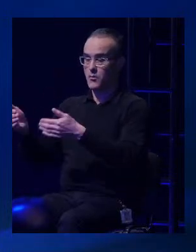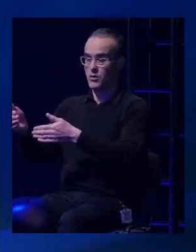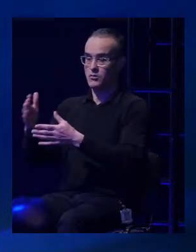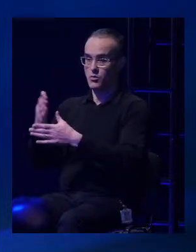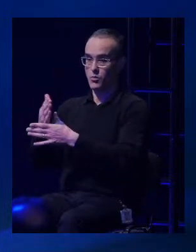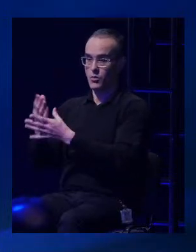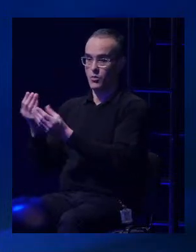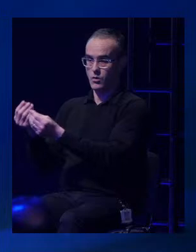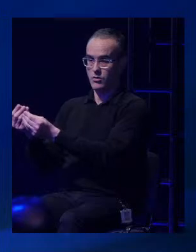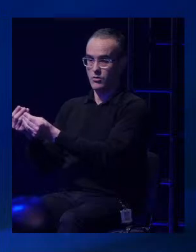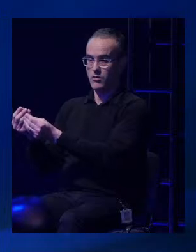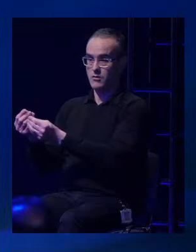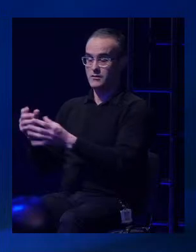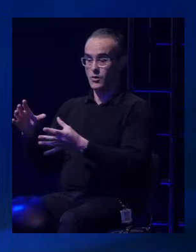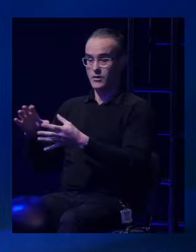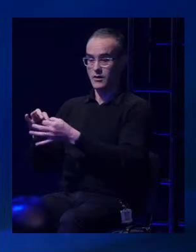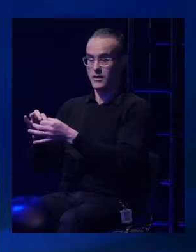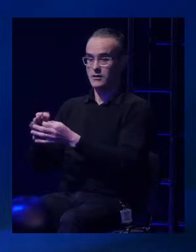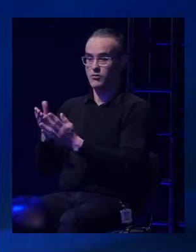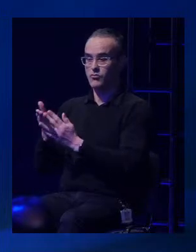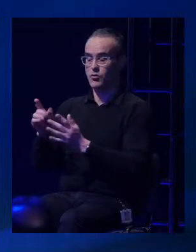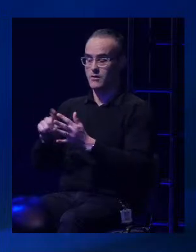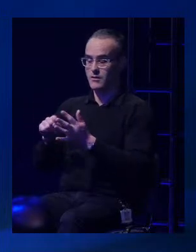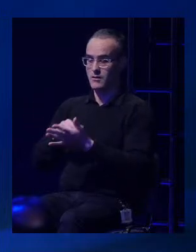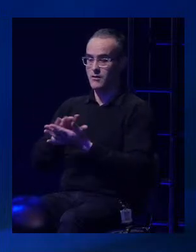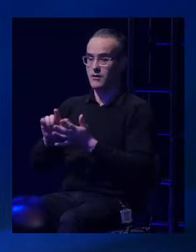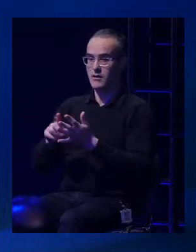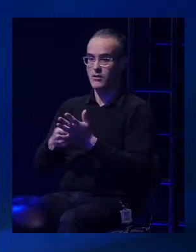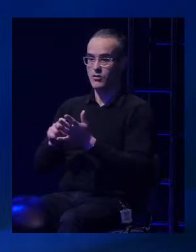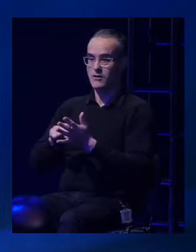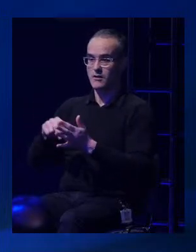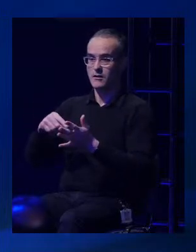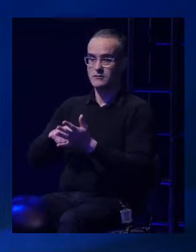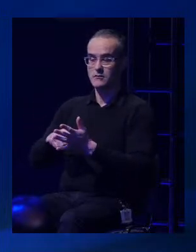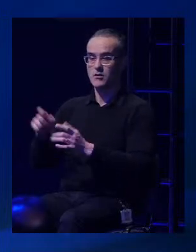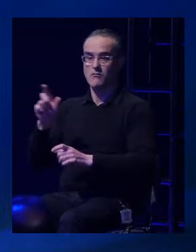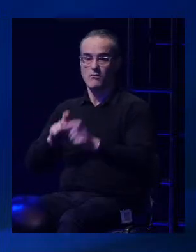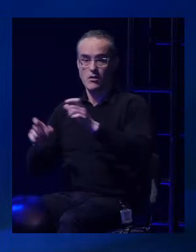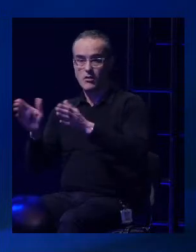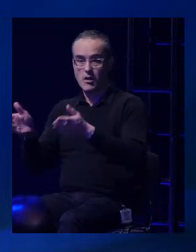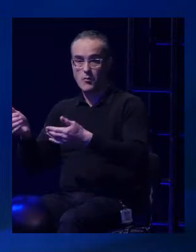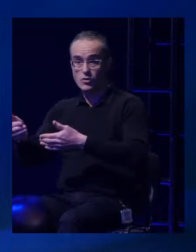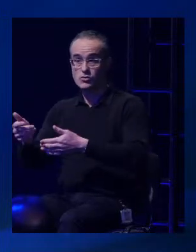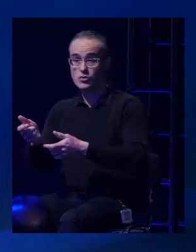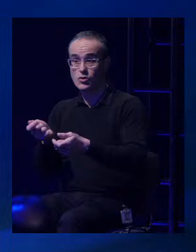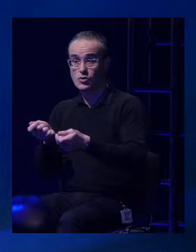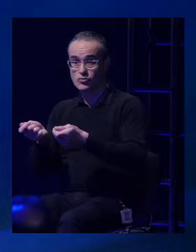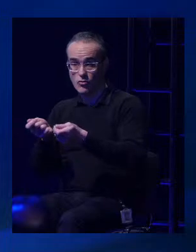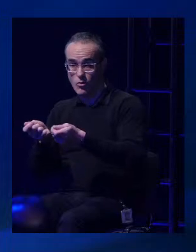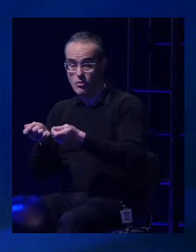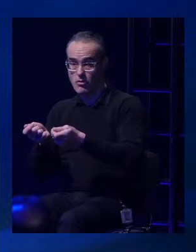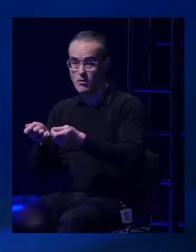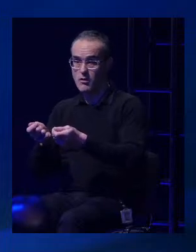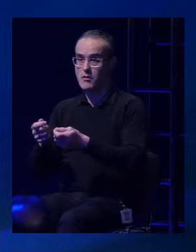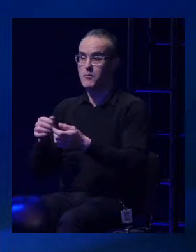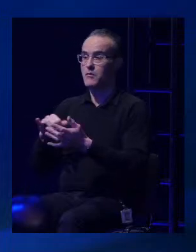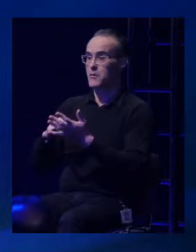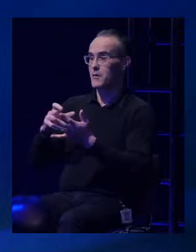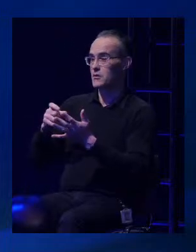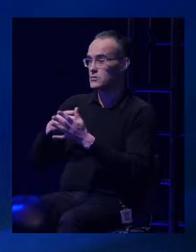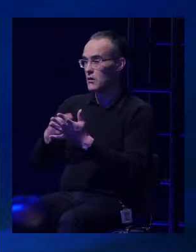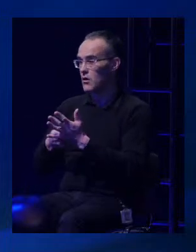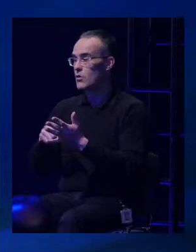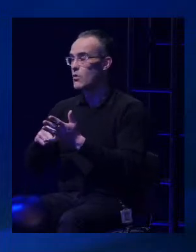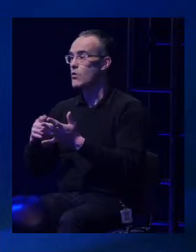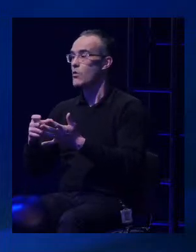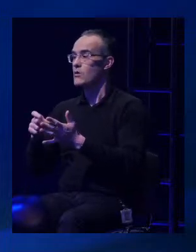if it's connected via Ethernet, you're able to use the ColorBox controls, except you're using the dials on the ScarHoy or the